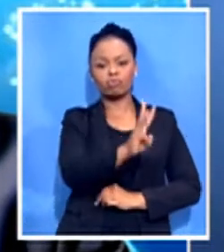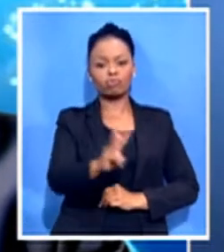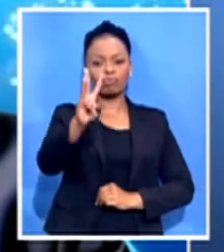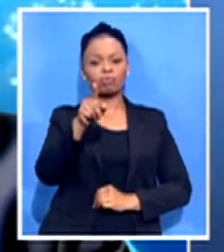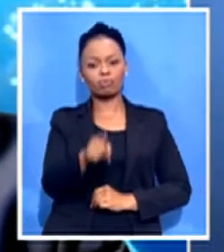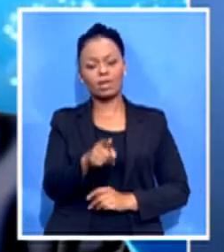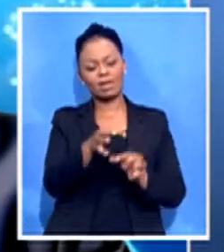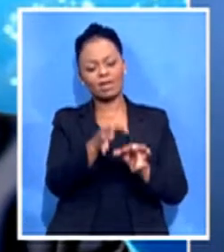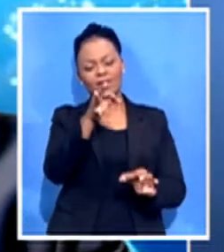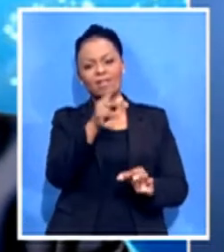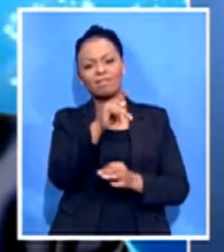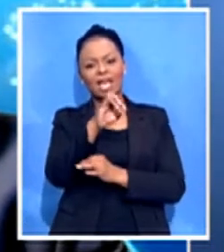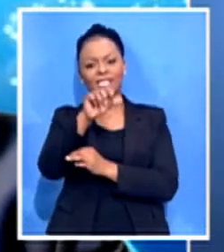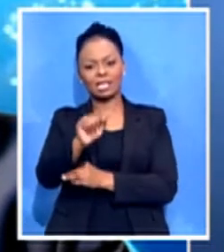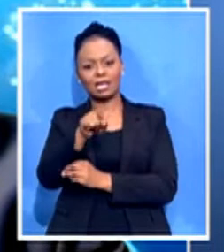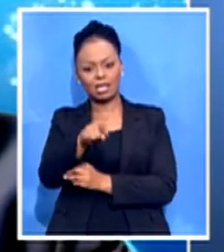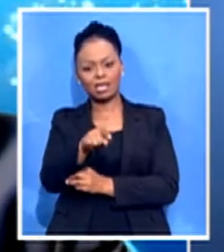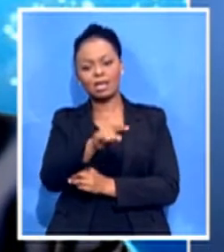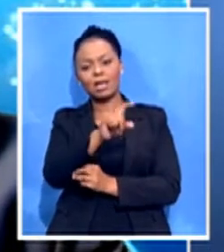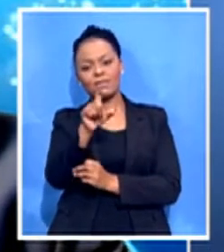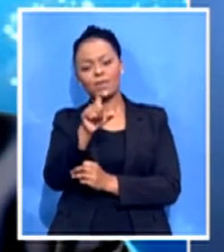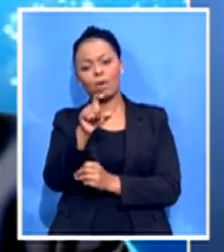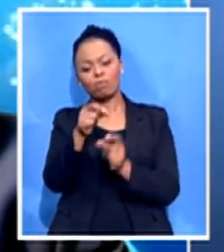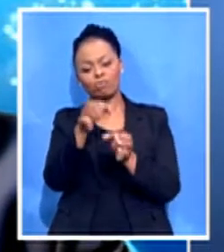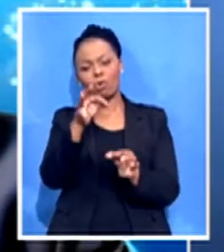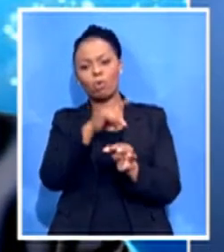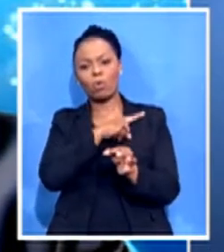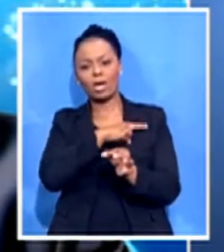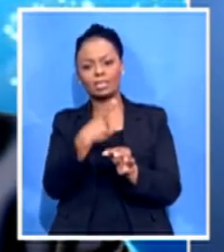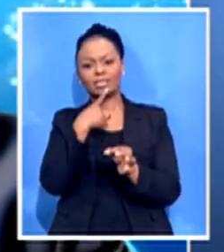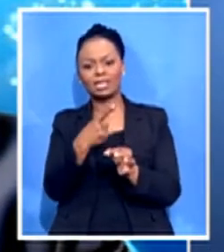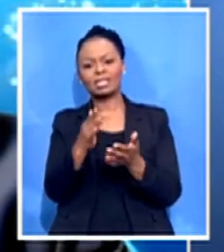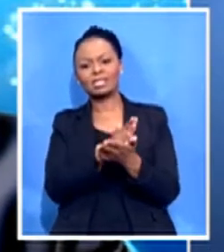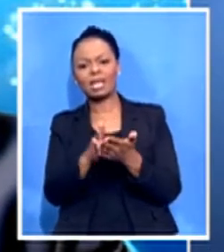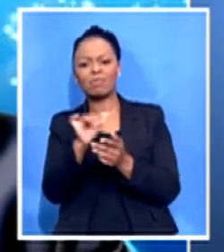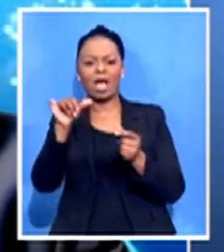of significant allergic reactions. Should we be concerned about that?